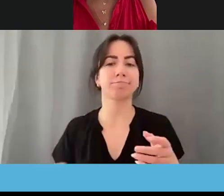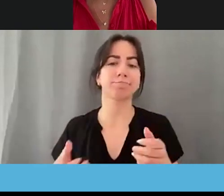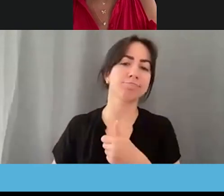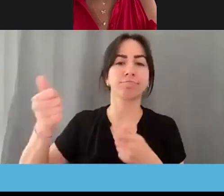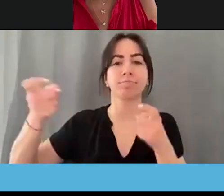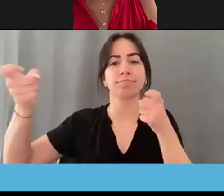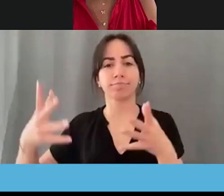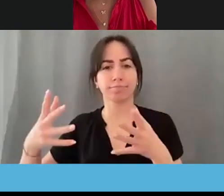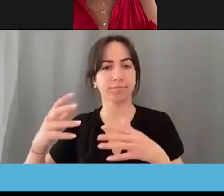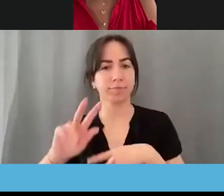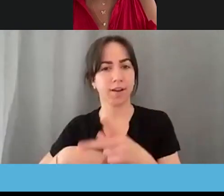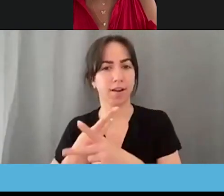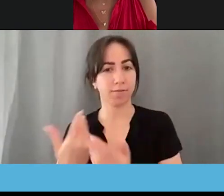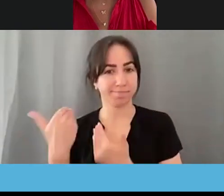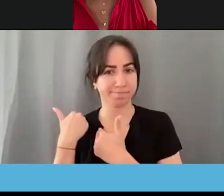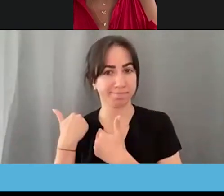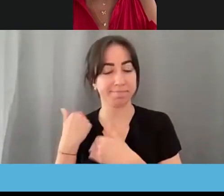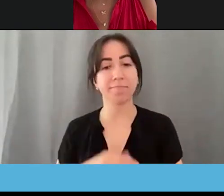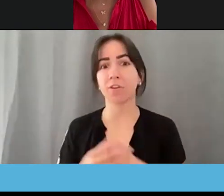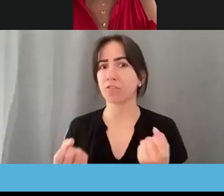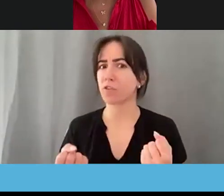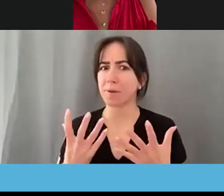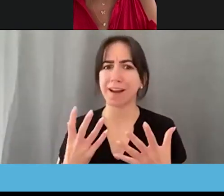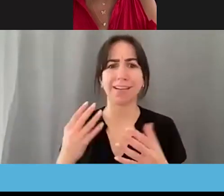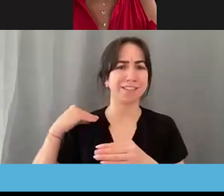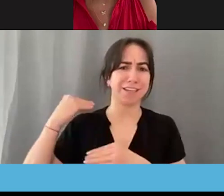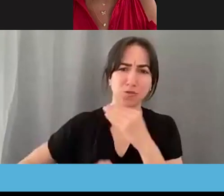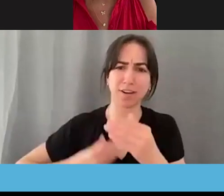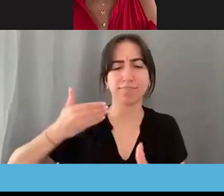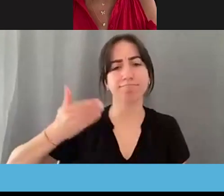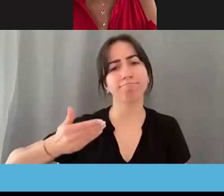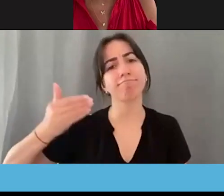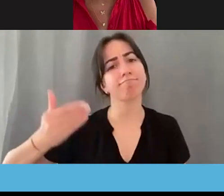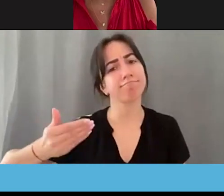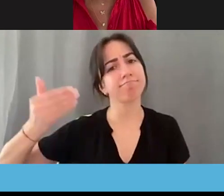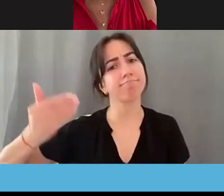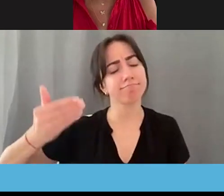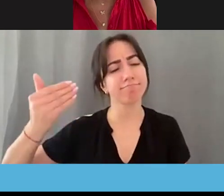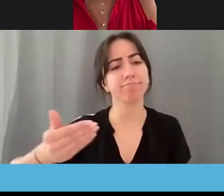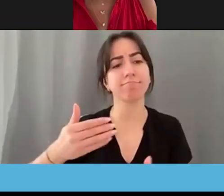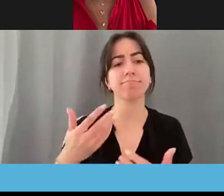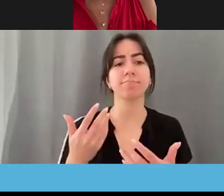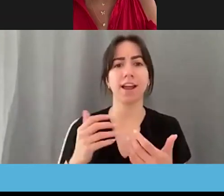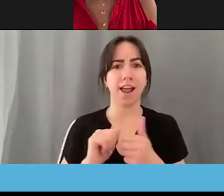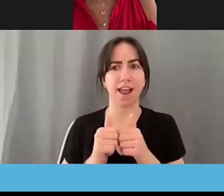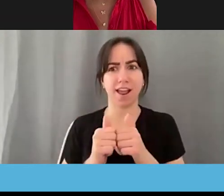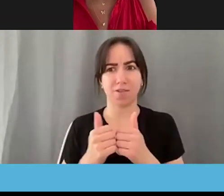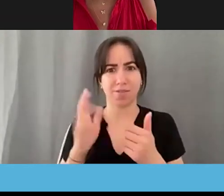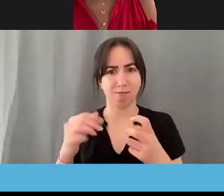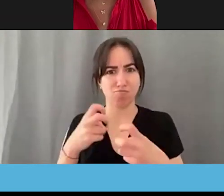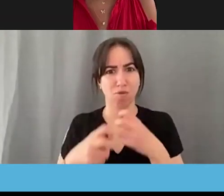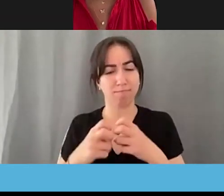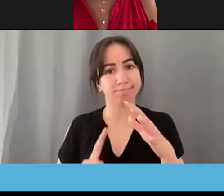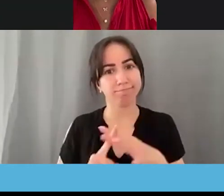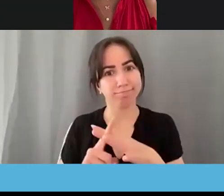power. So for centuries, generation after generation has grappled with how to name and define this problem